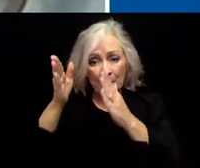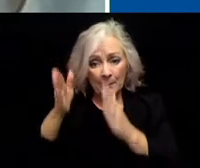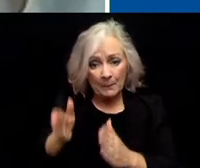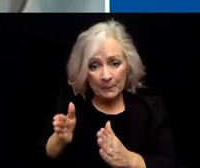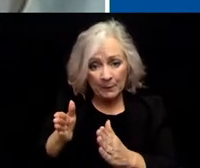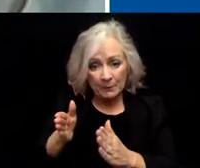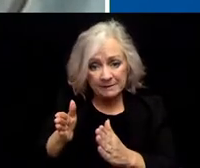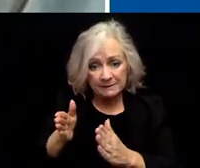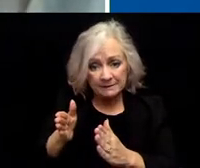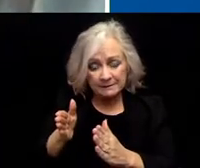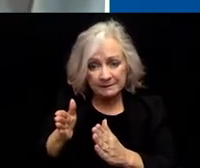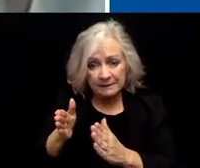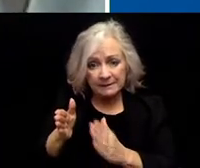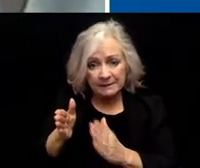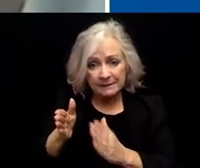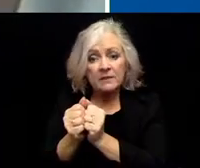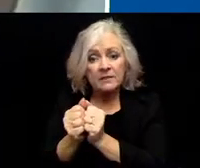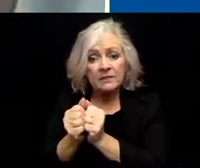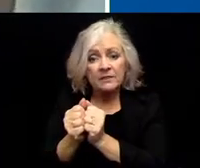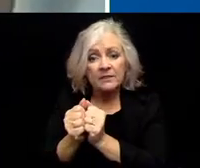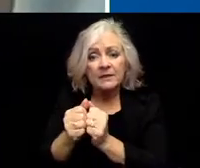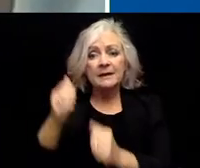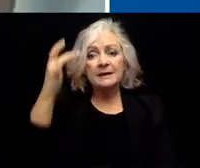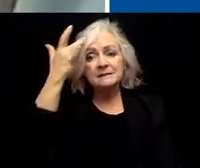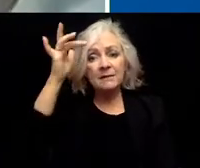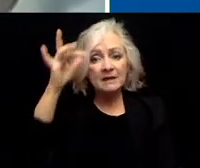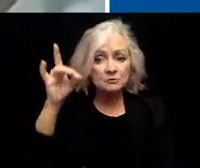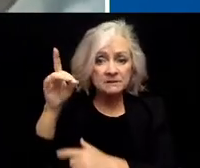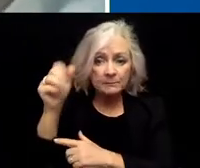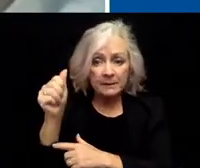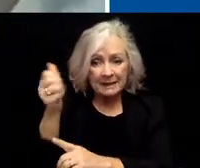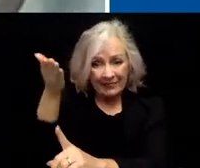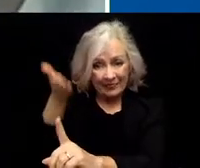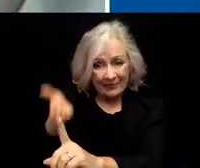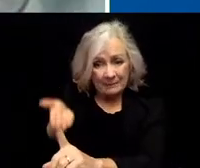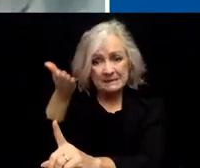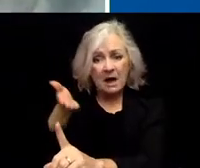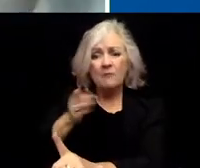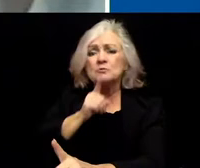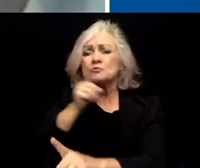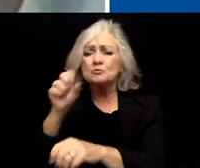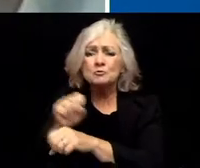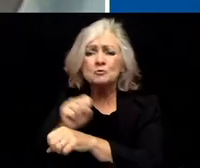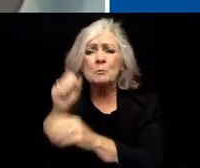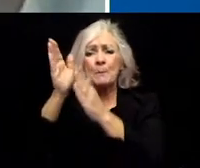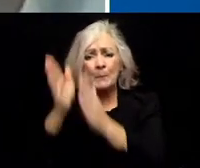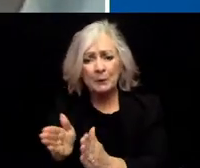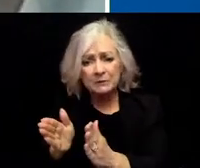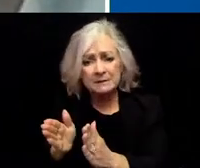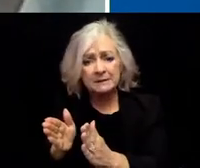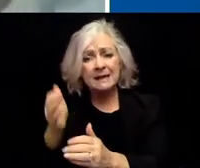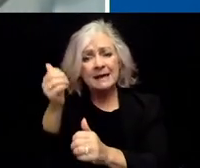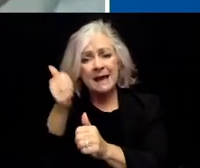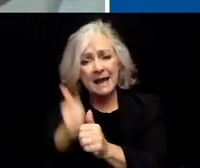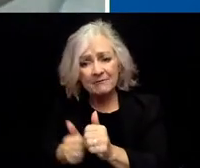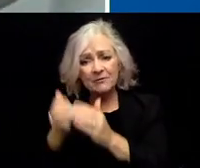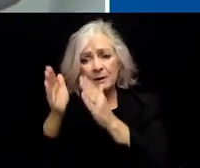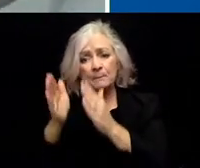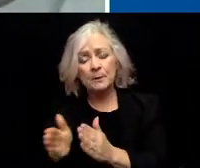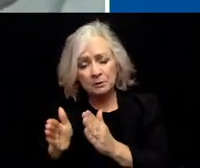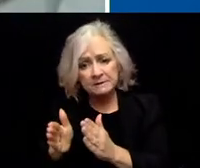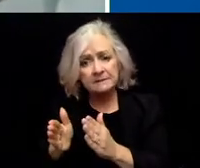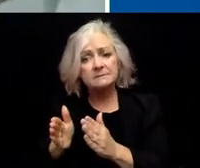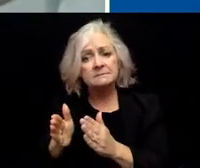To really champion the personhood of every individual, because every person counts, Mike. Of course, I know you agree with that, and that might sound like a